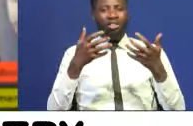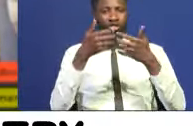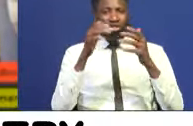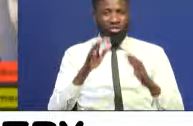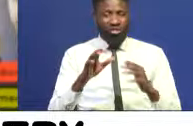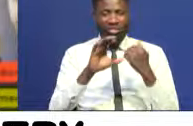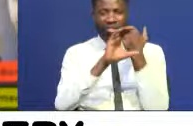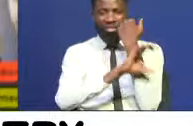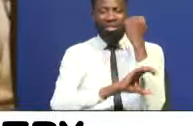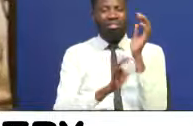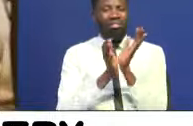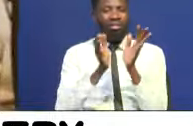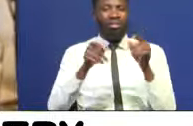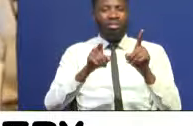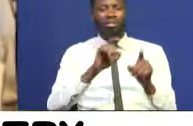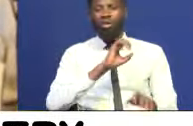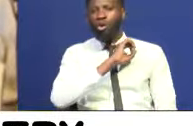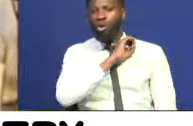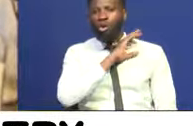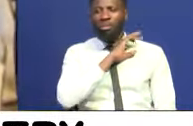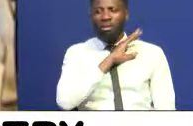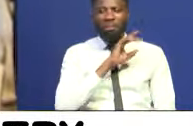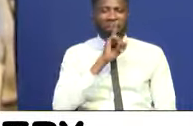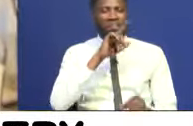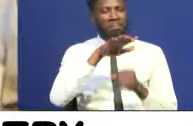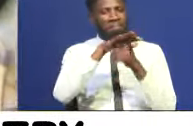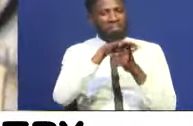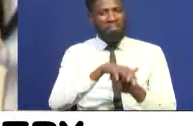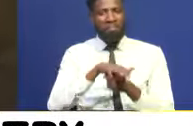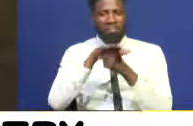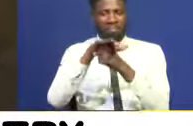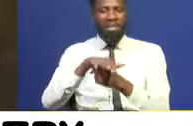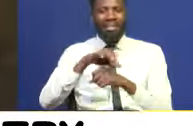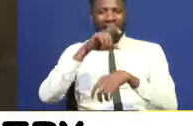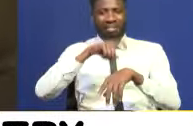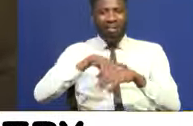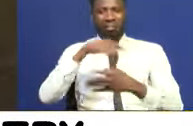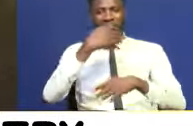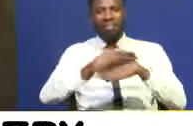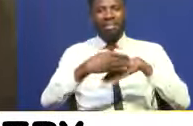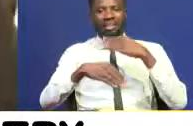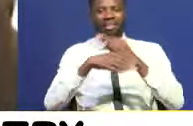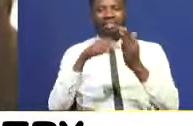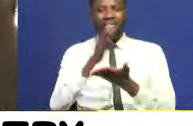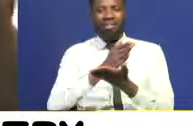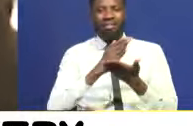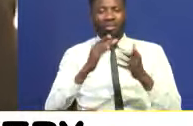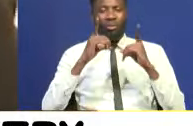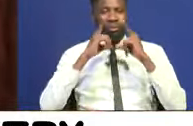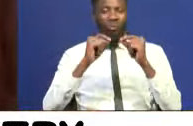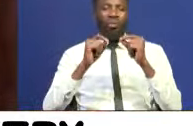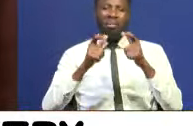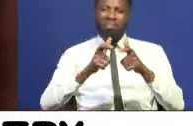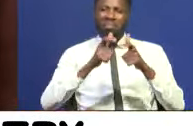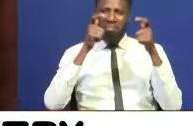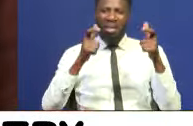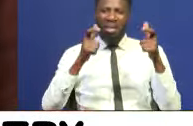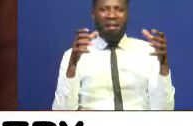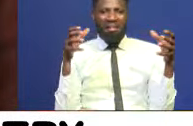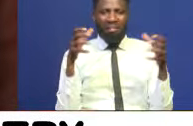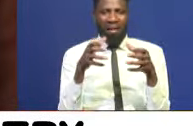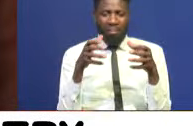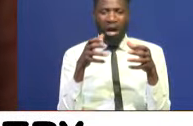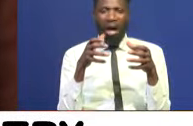across the country decried increased marginalization in the construction industry, accusing major contractors of sidelining